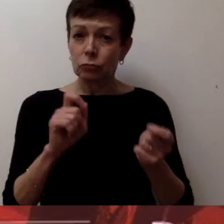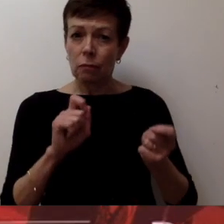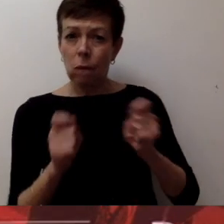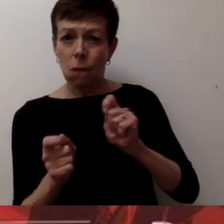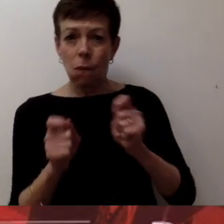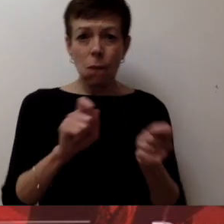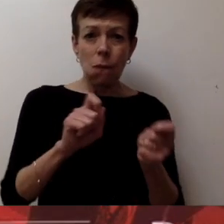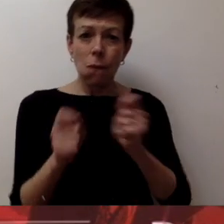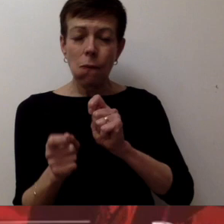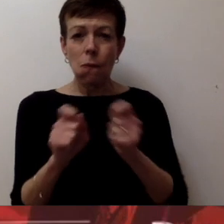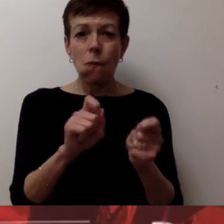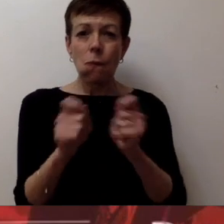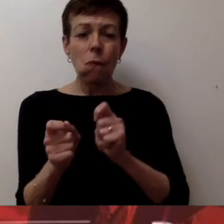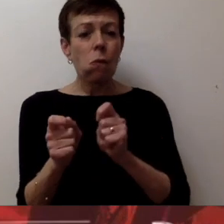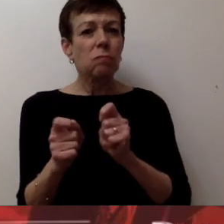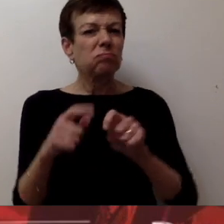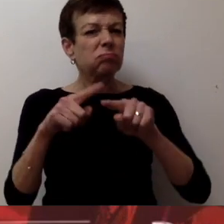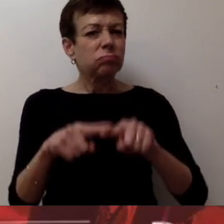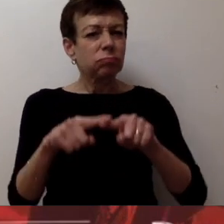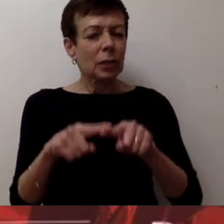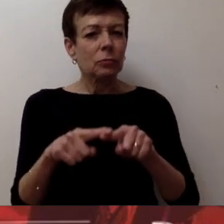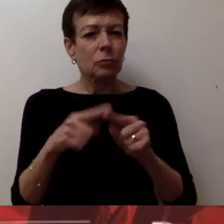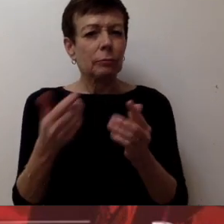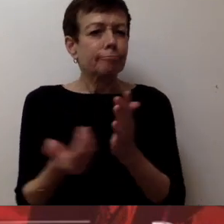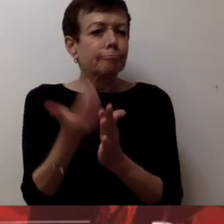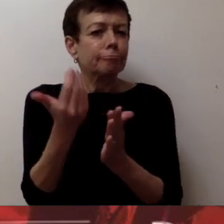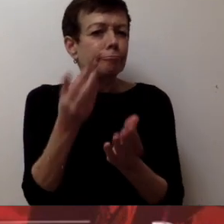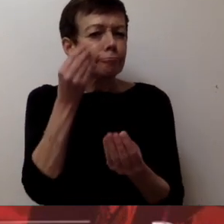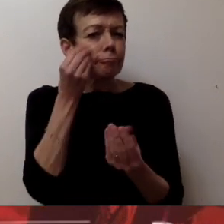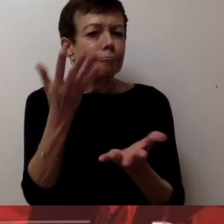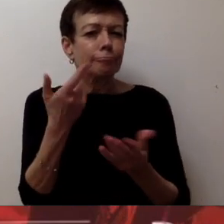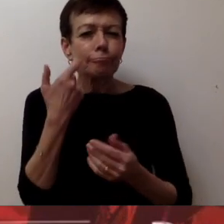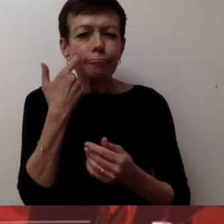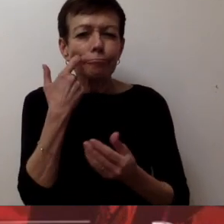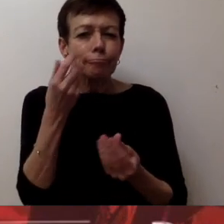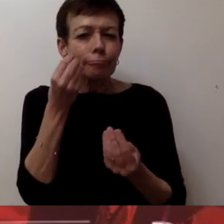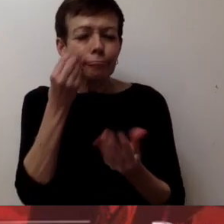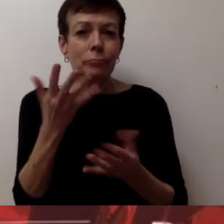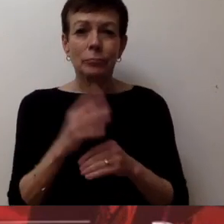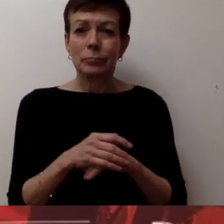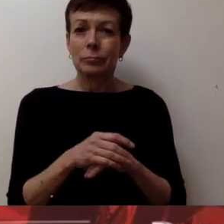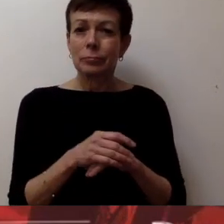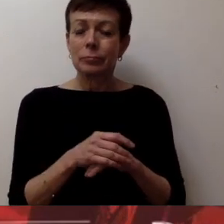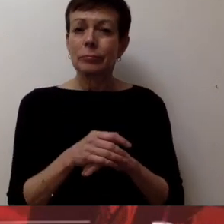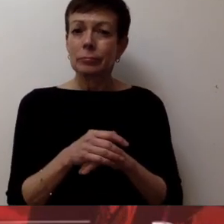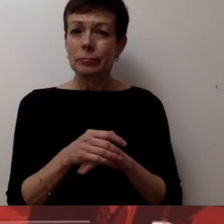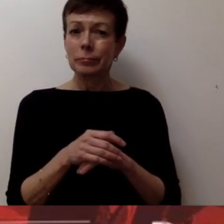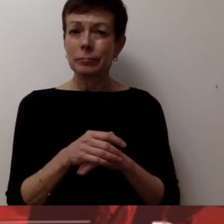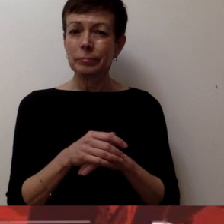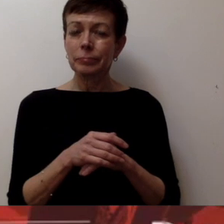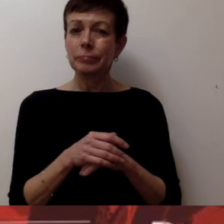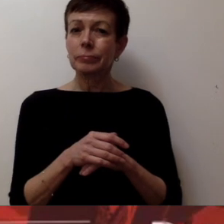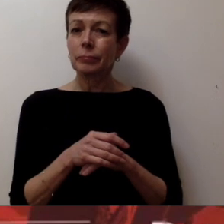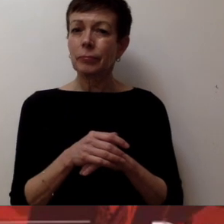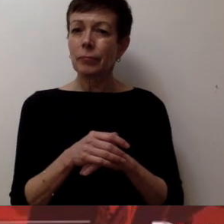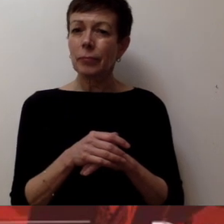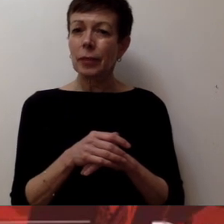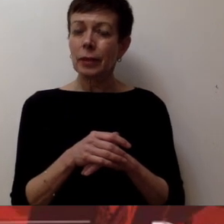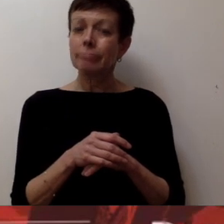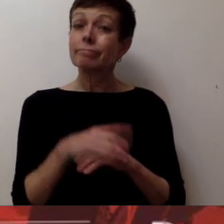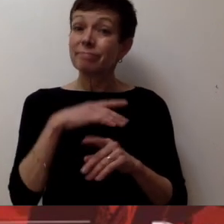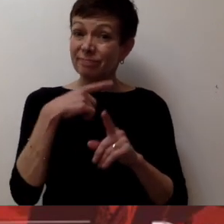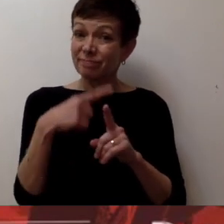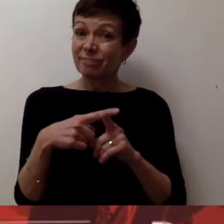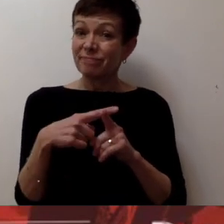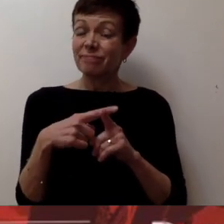approach based on new information as it becomes available. And I will say that this approach is based on the direction